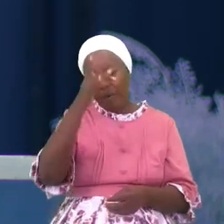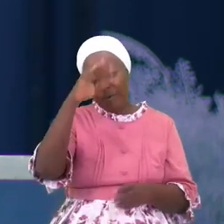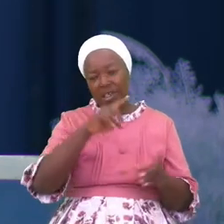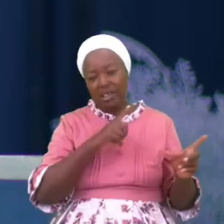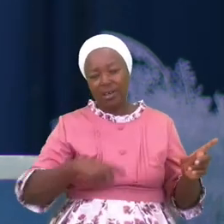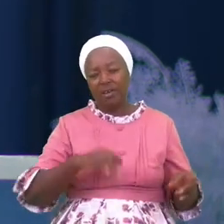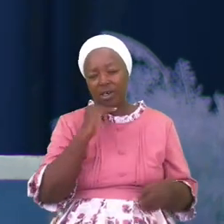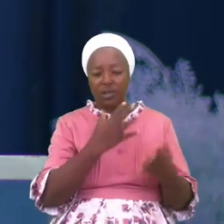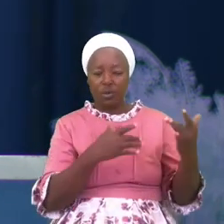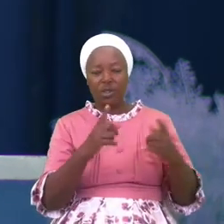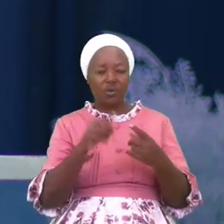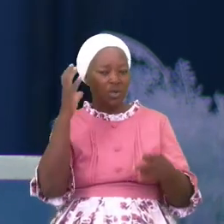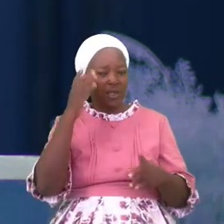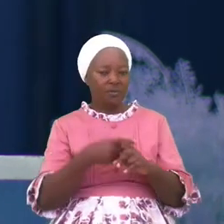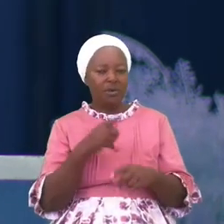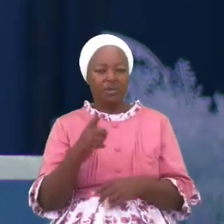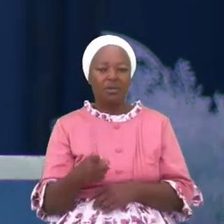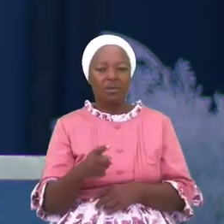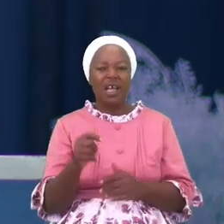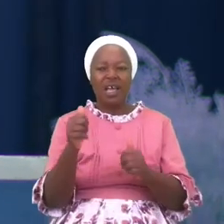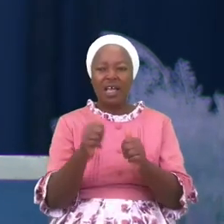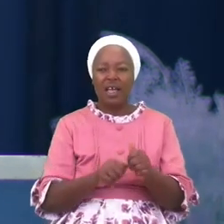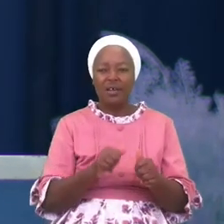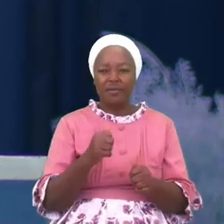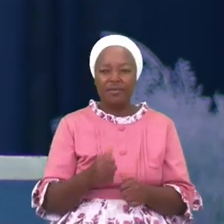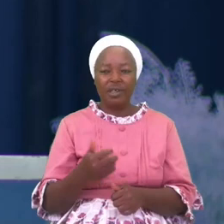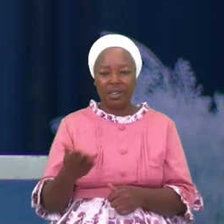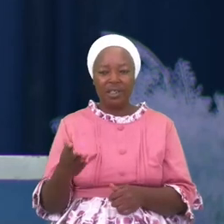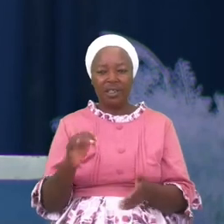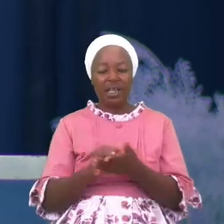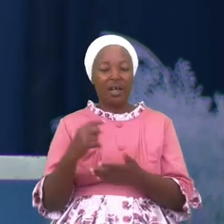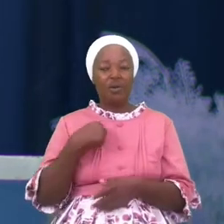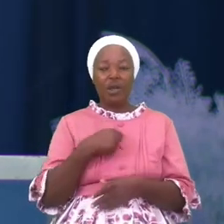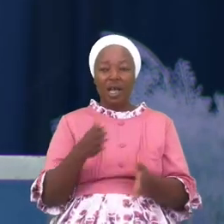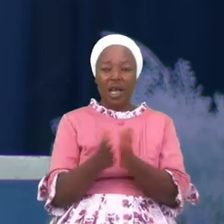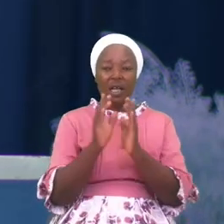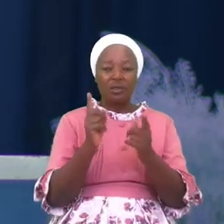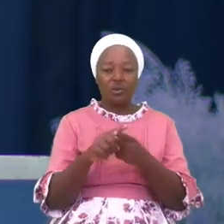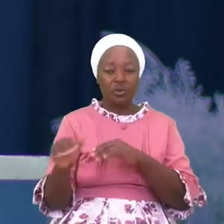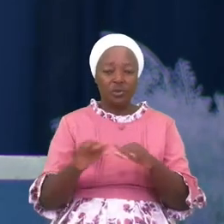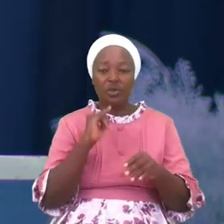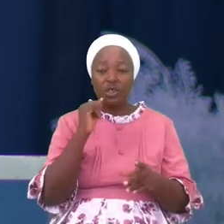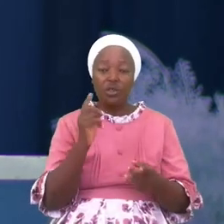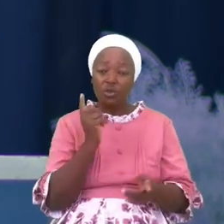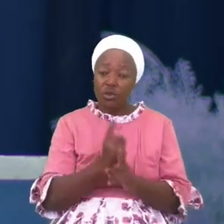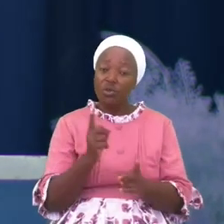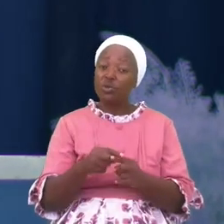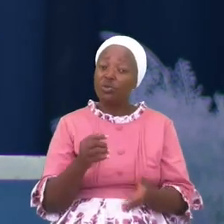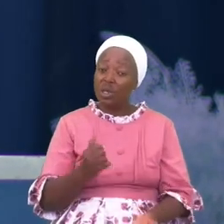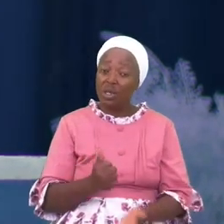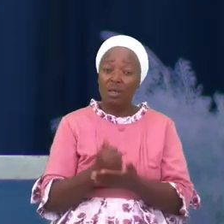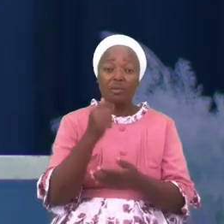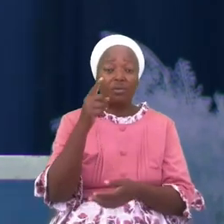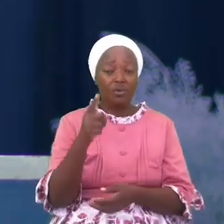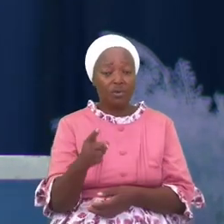Everything we're asking you to do is to help you that this decision you have made